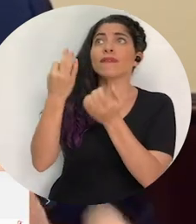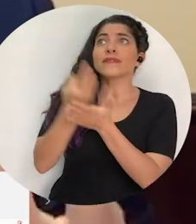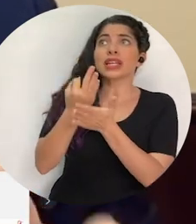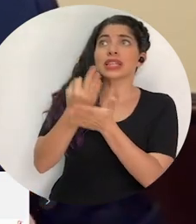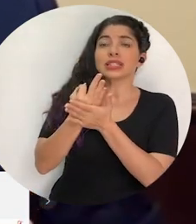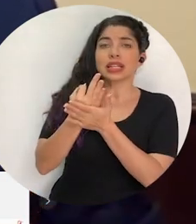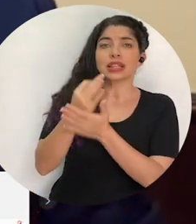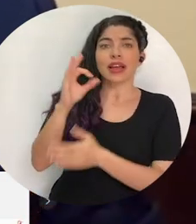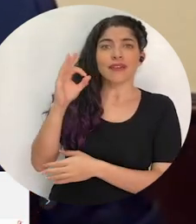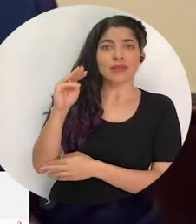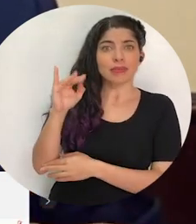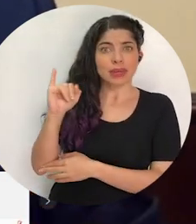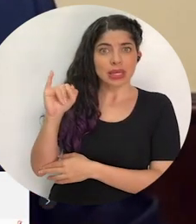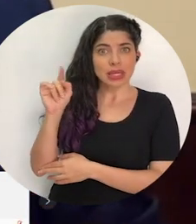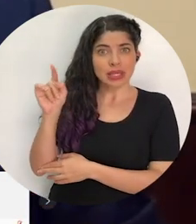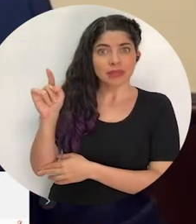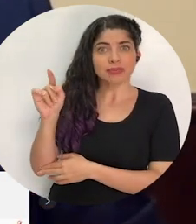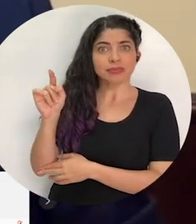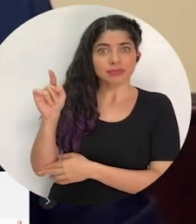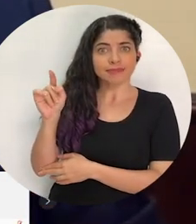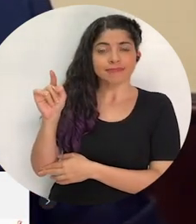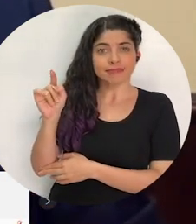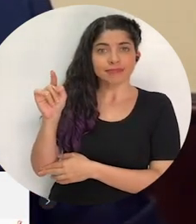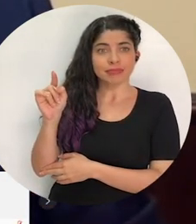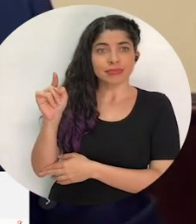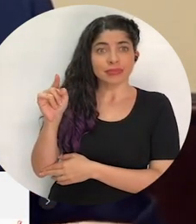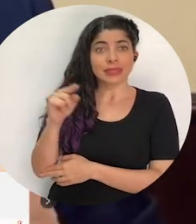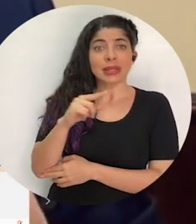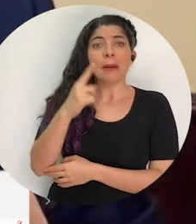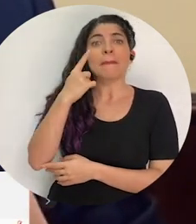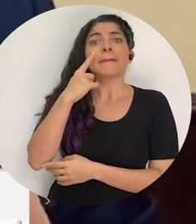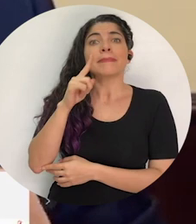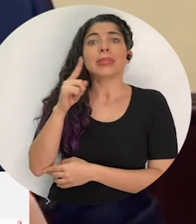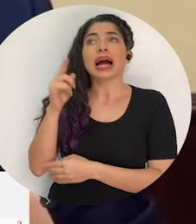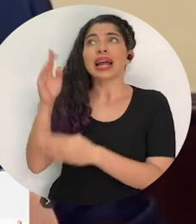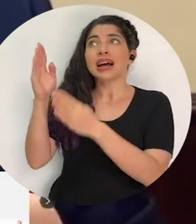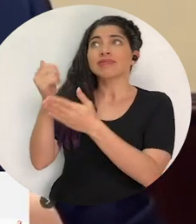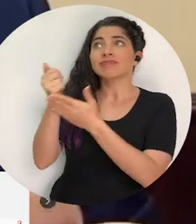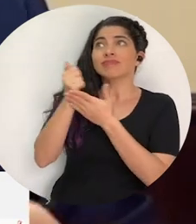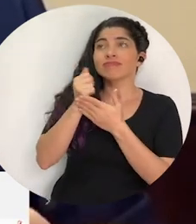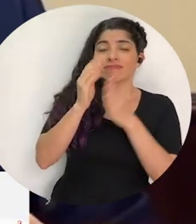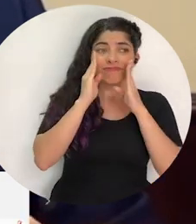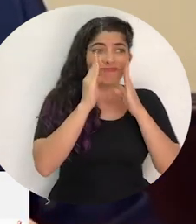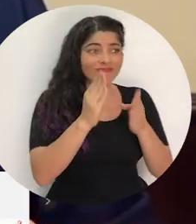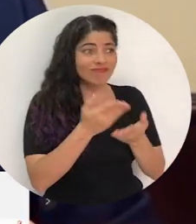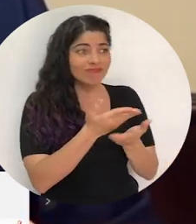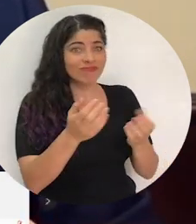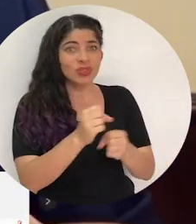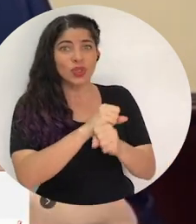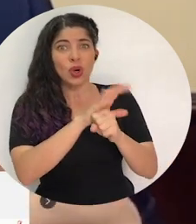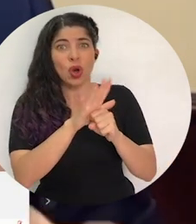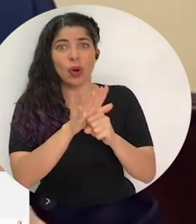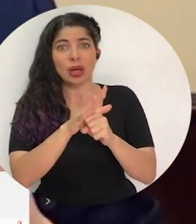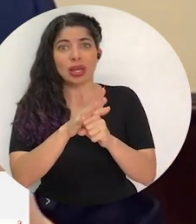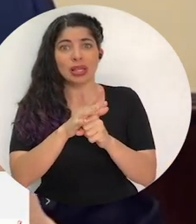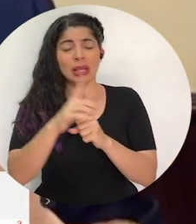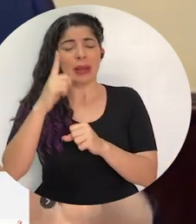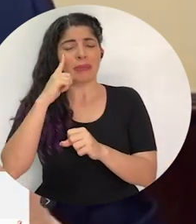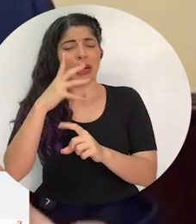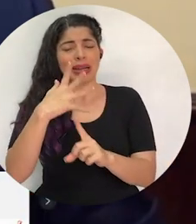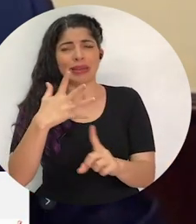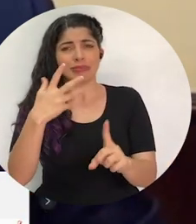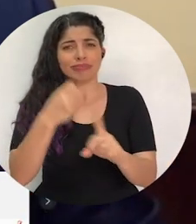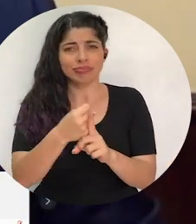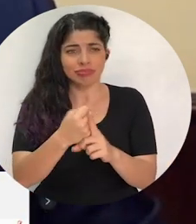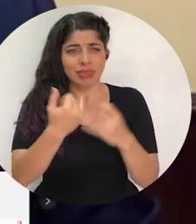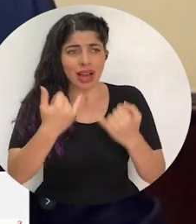the IMF and to address COVID-19 on the shock of what